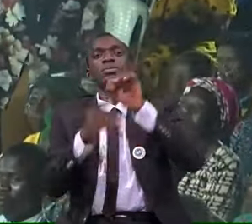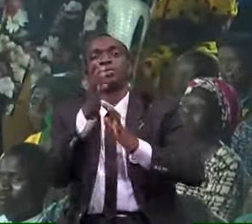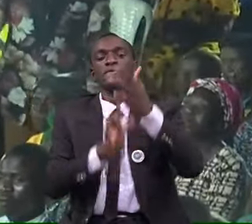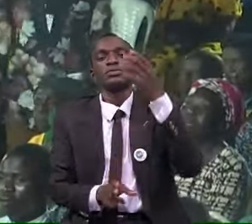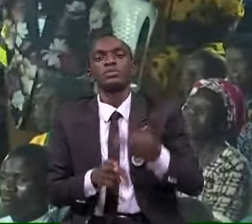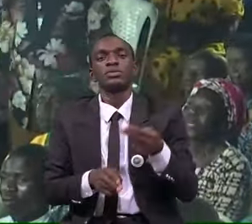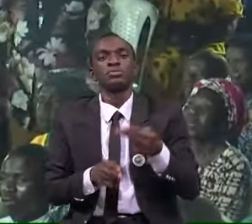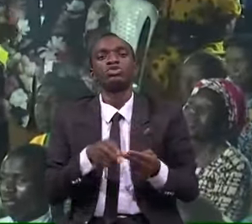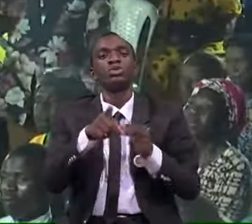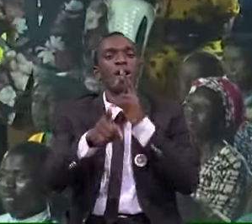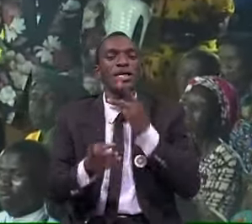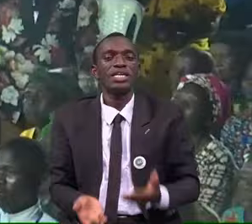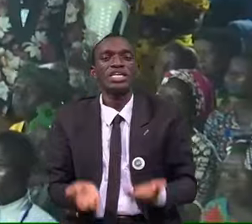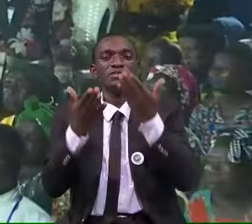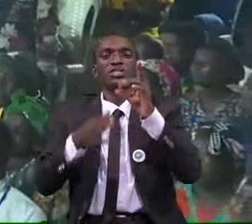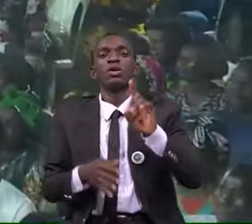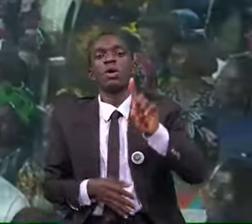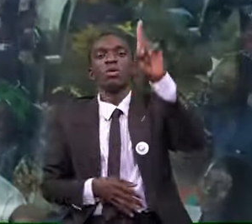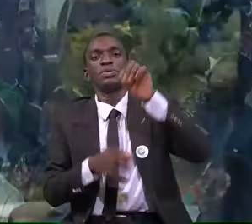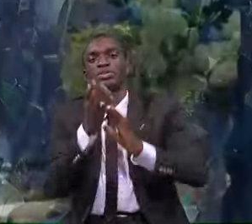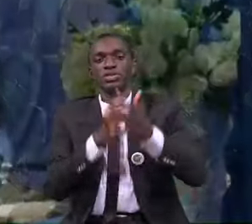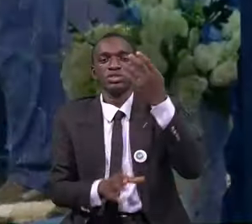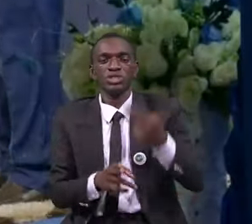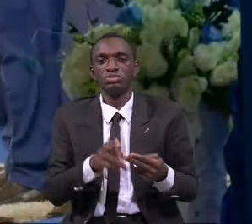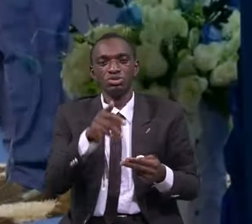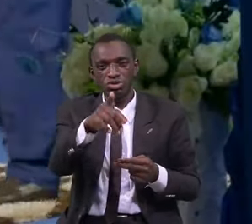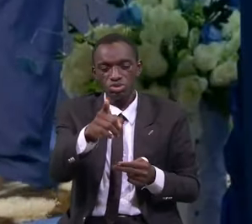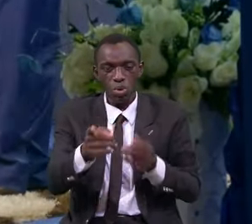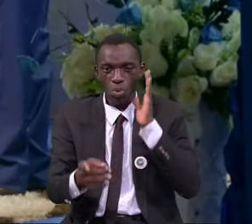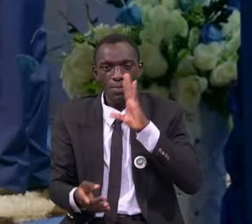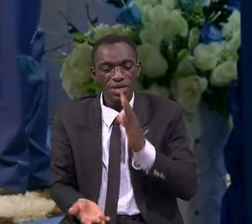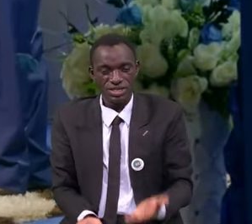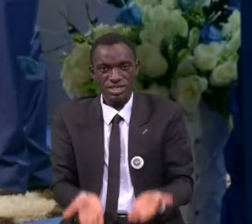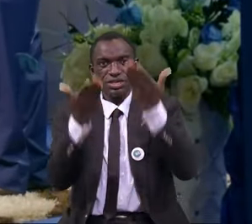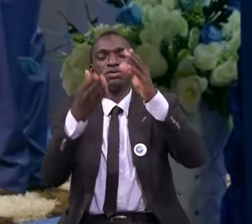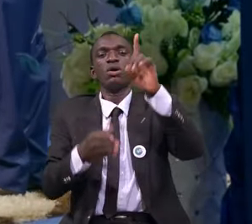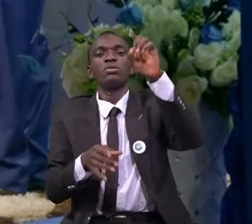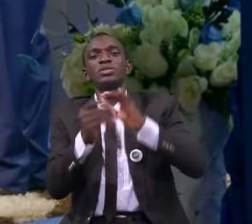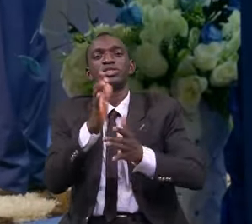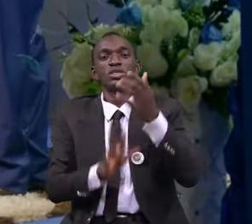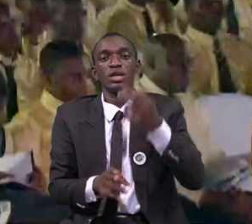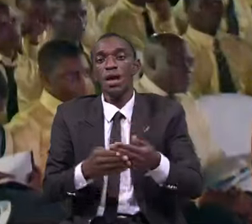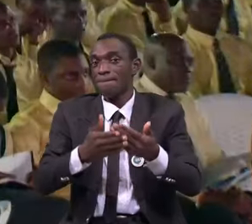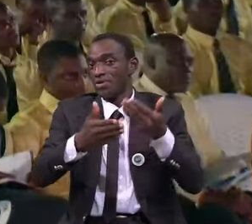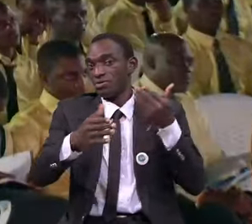You are lifted up. You are lifted up. Where you have been lying, you are lifted